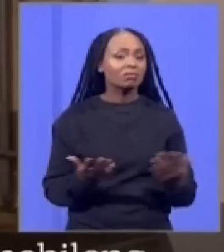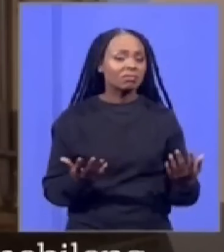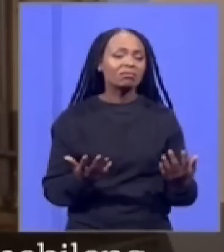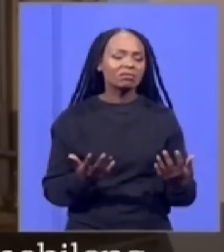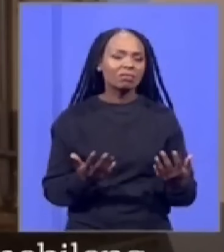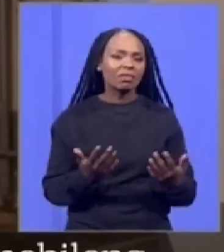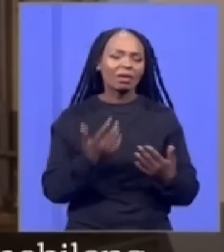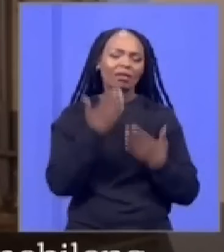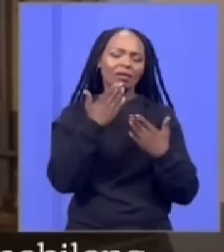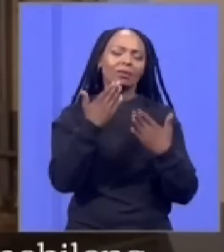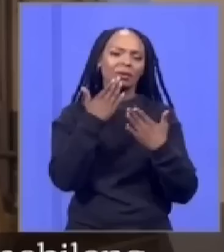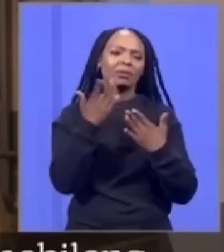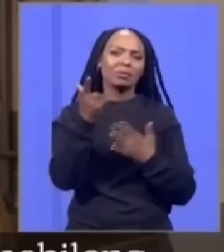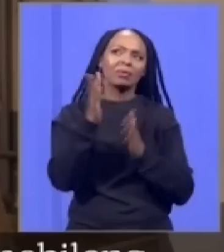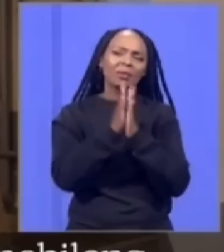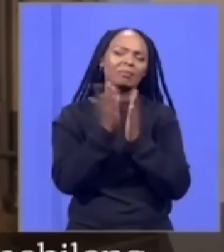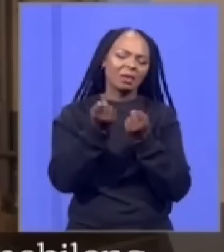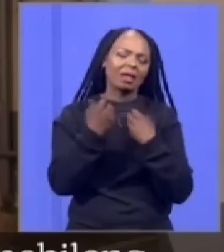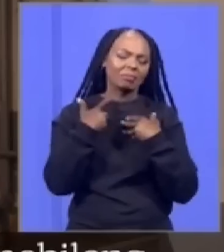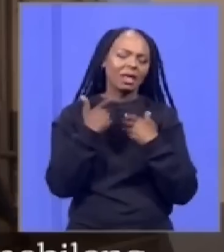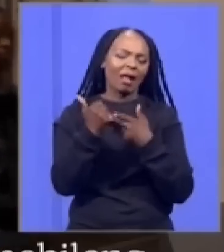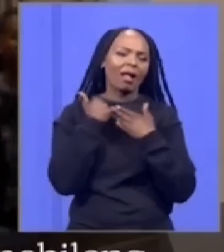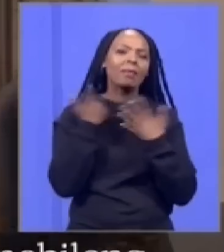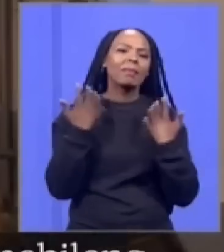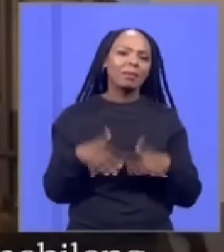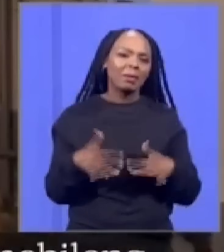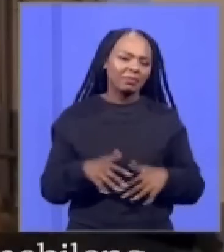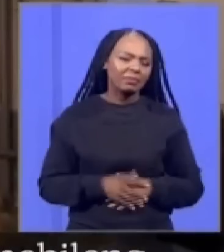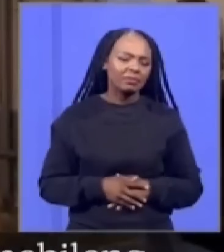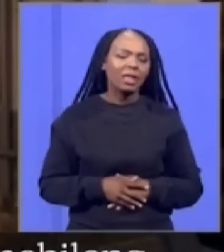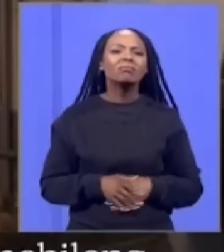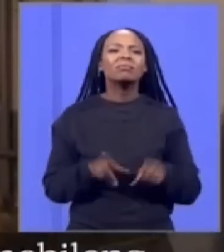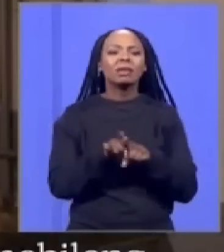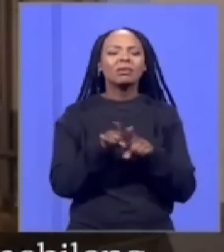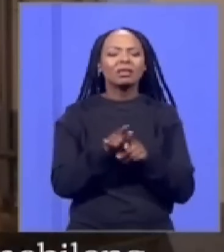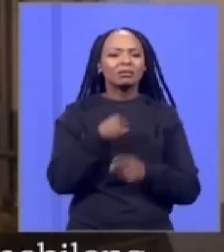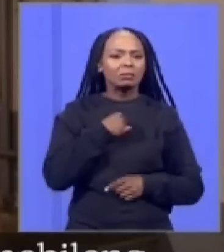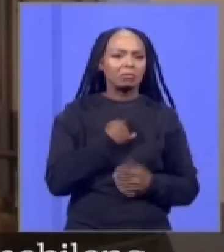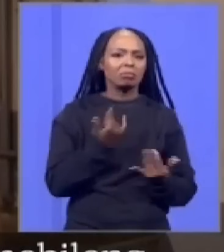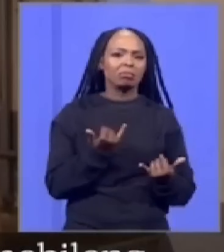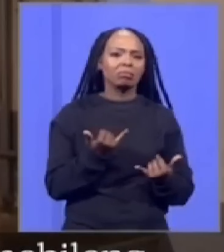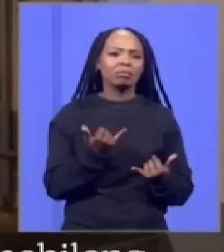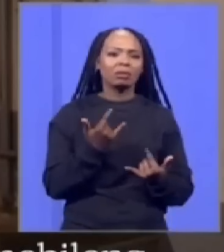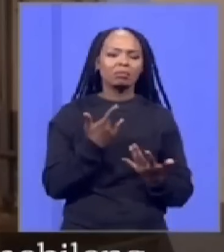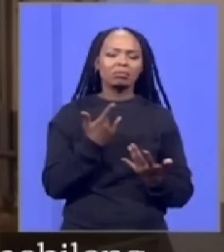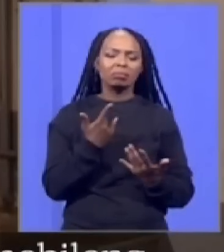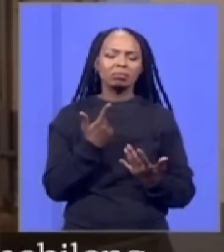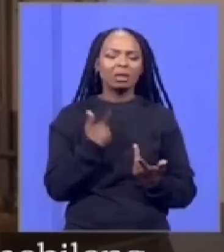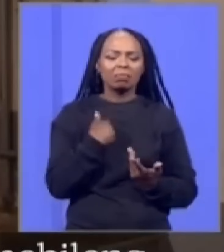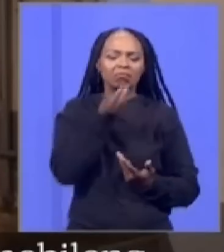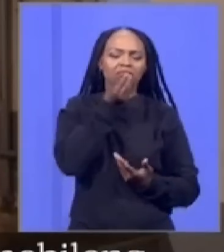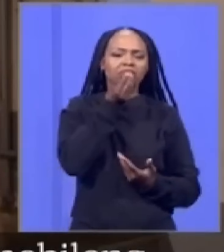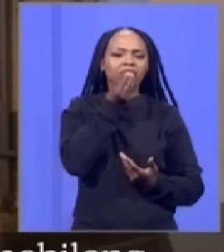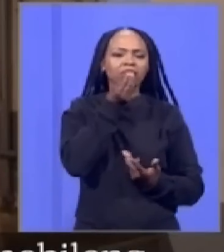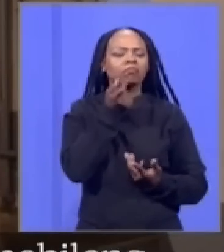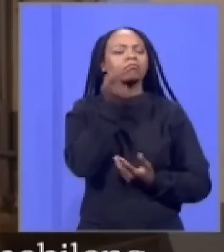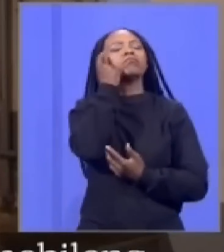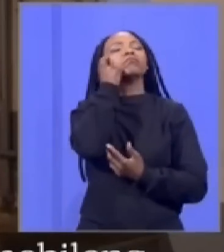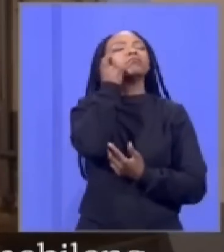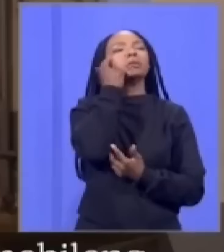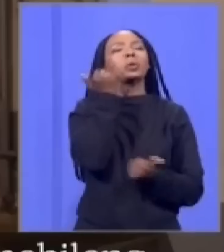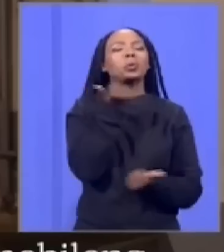kereke ba re thusetsang ka yone ba re tlhagile thuso ntle le bone ke a go bolelela ke ne ke a go robala ke ijele